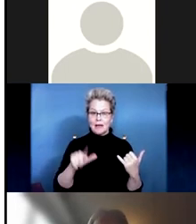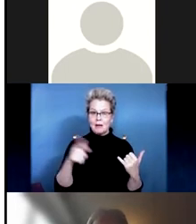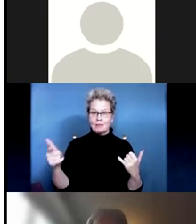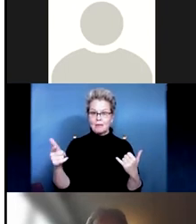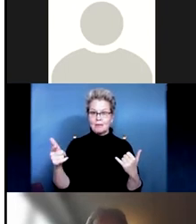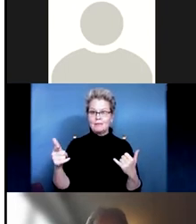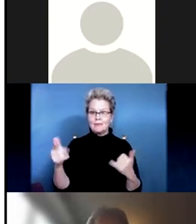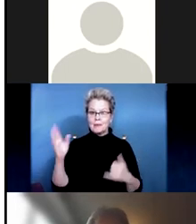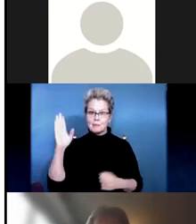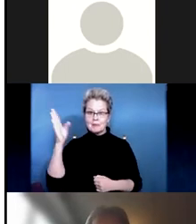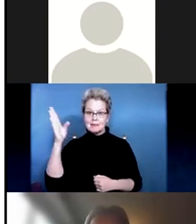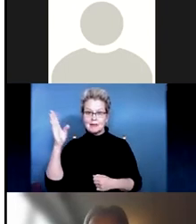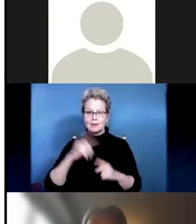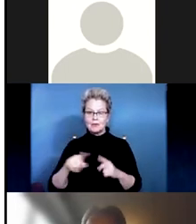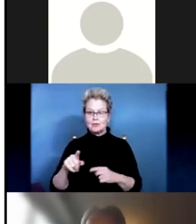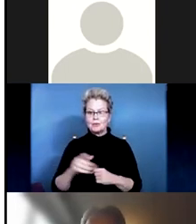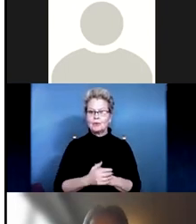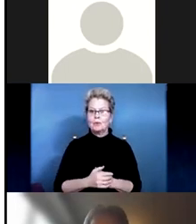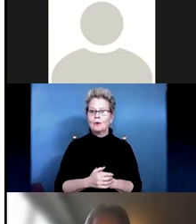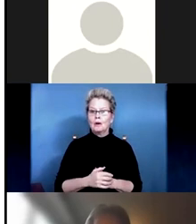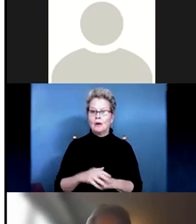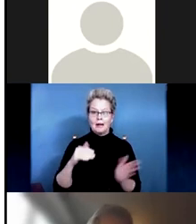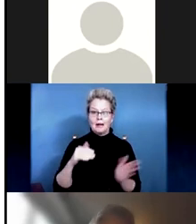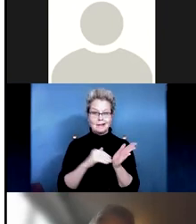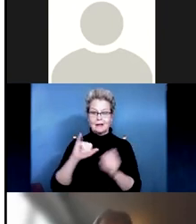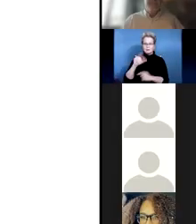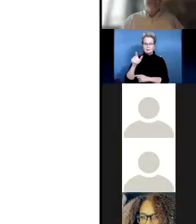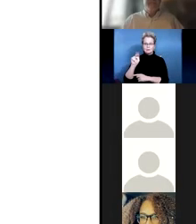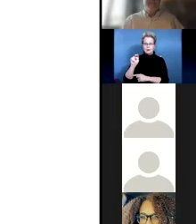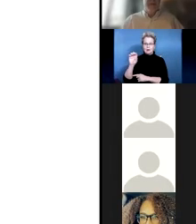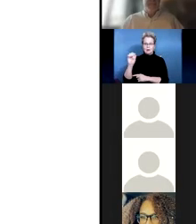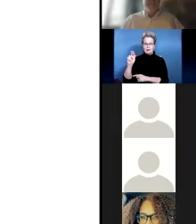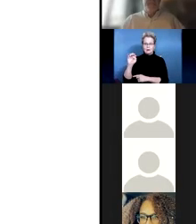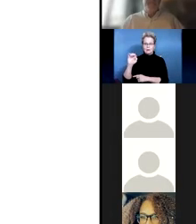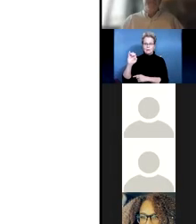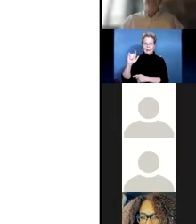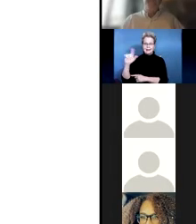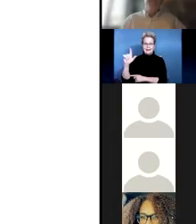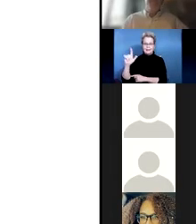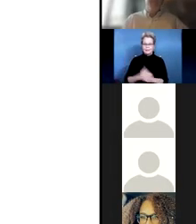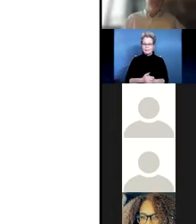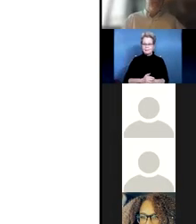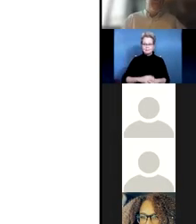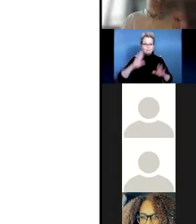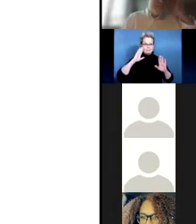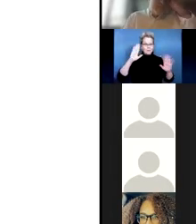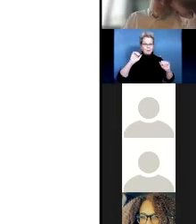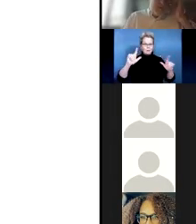part of the presentation to my colleague, Dr. John O'Neill. John? Hello, everybody.